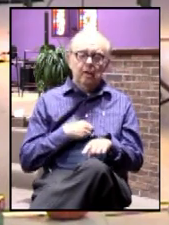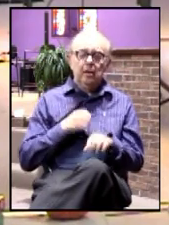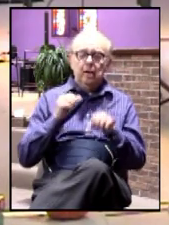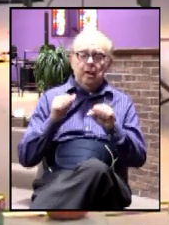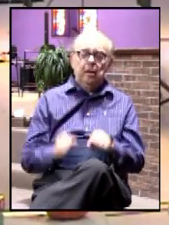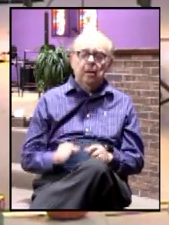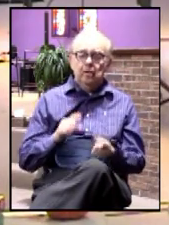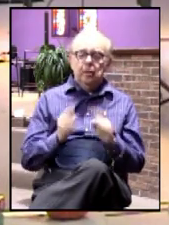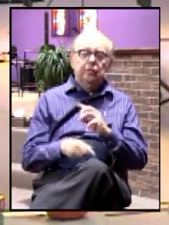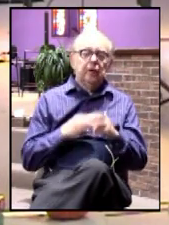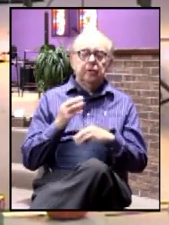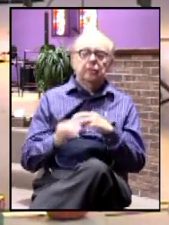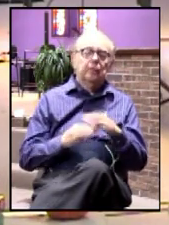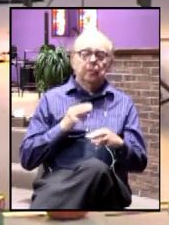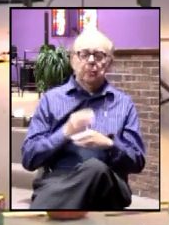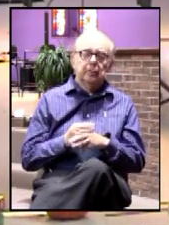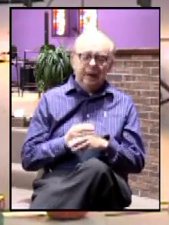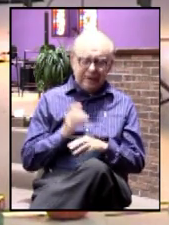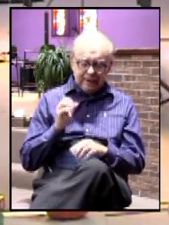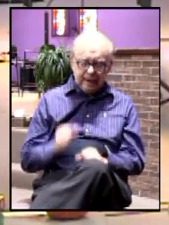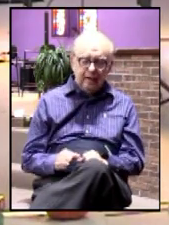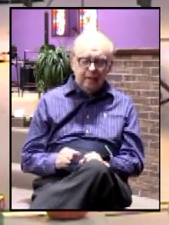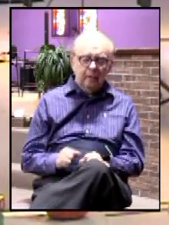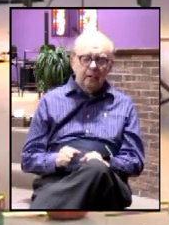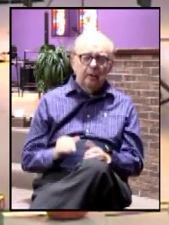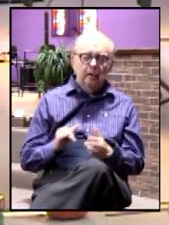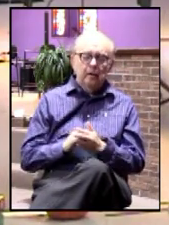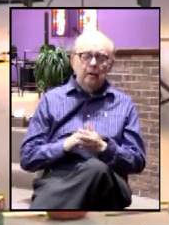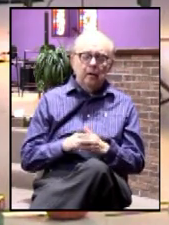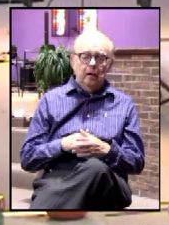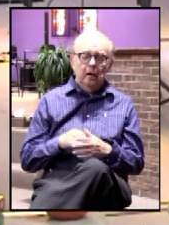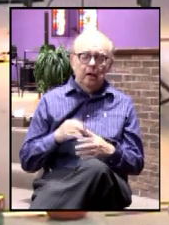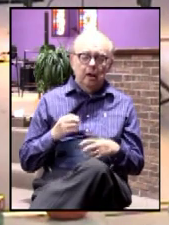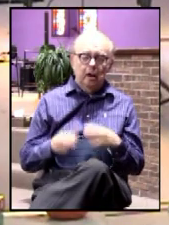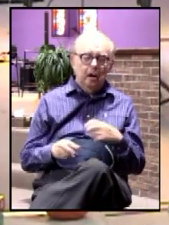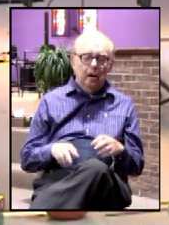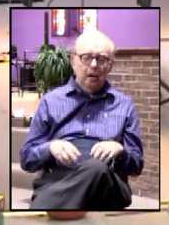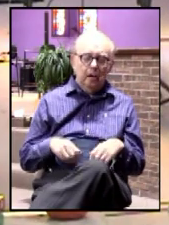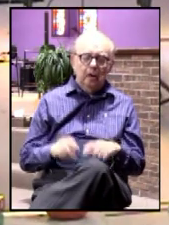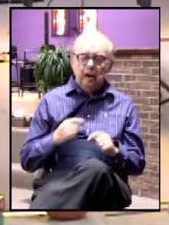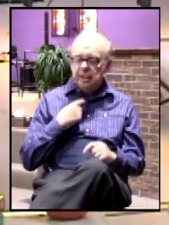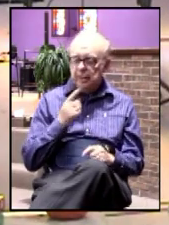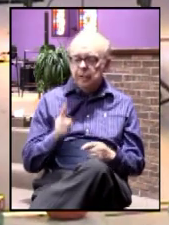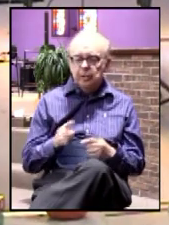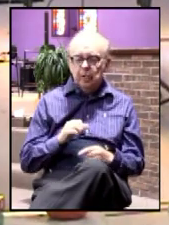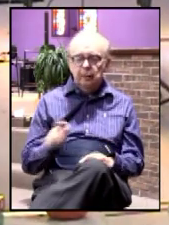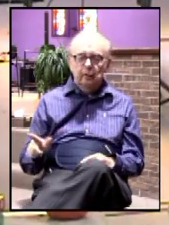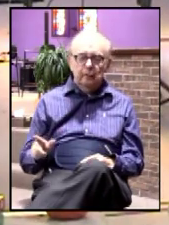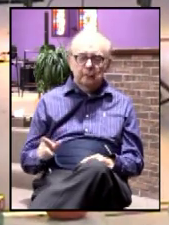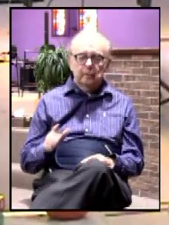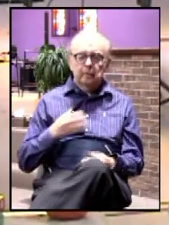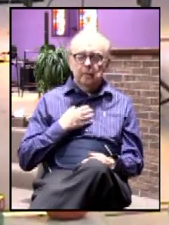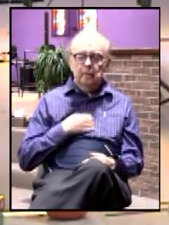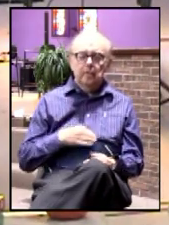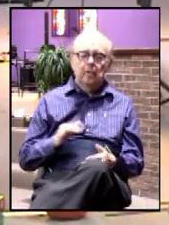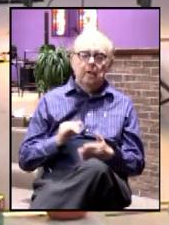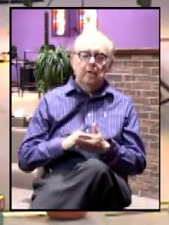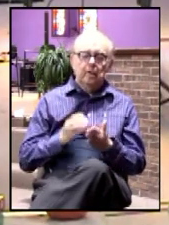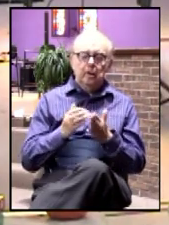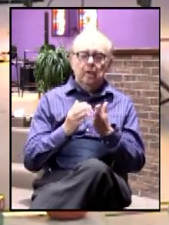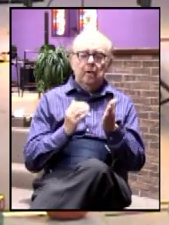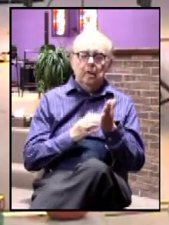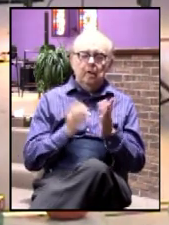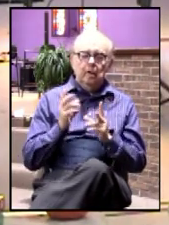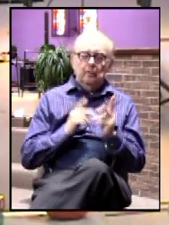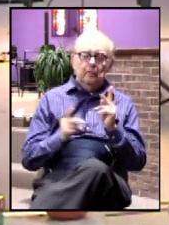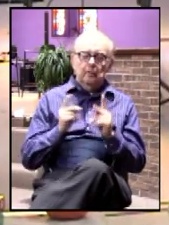we can change the world. And this is the problem. This is why I keep trying to tell y'all. And I wish you would take this